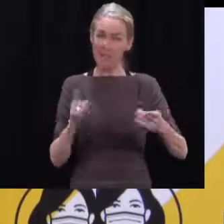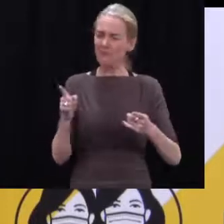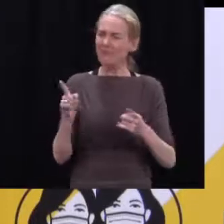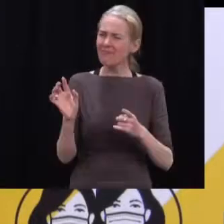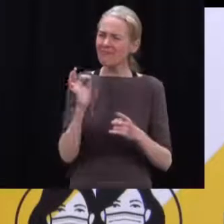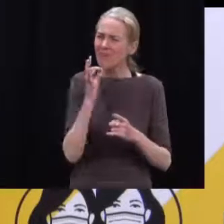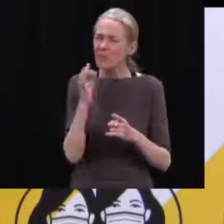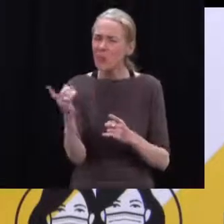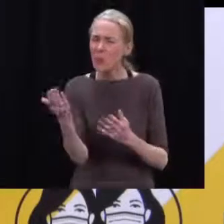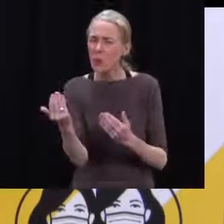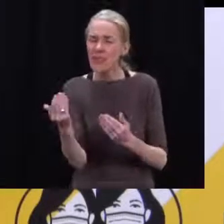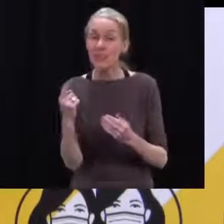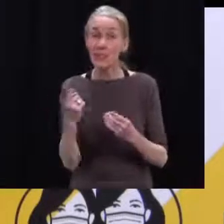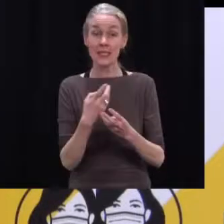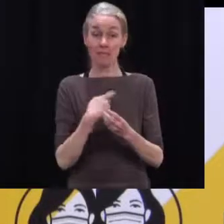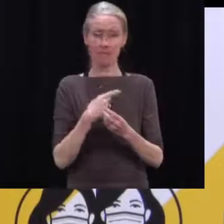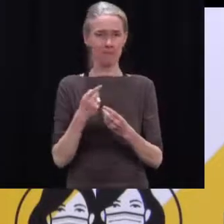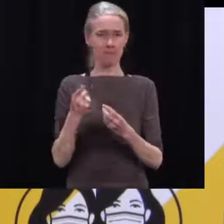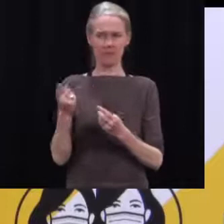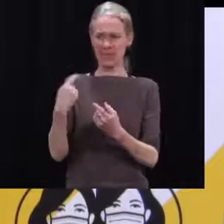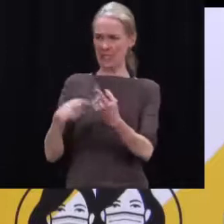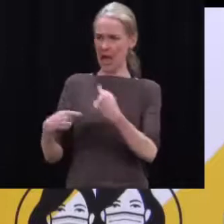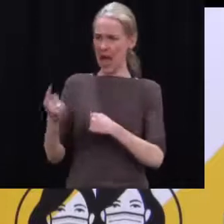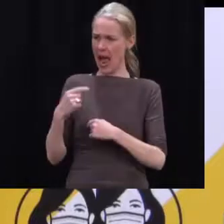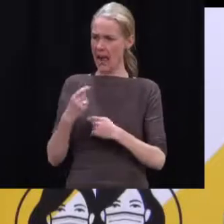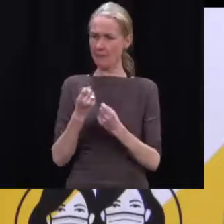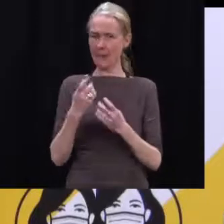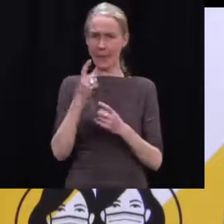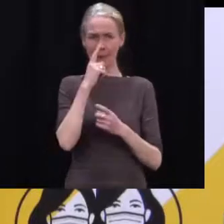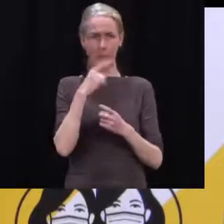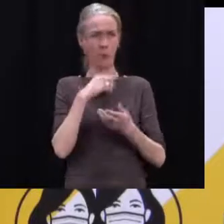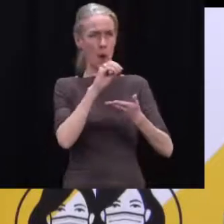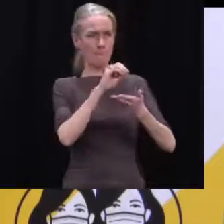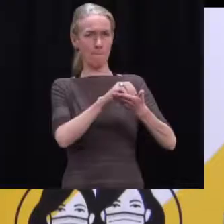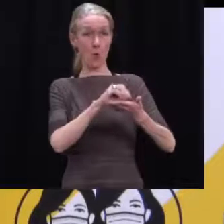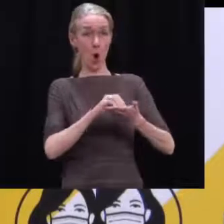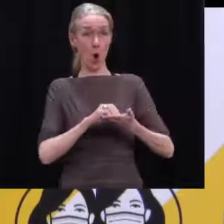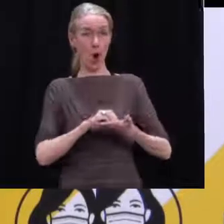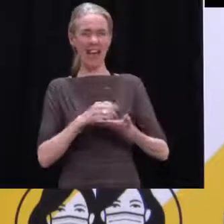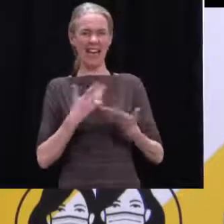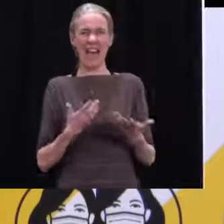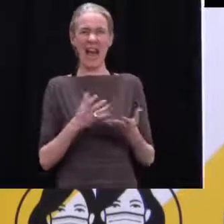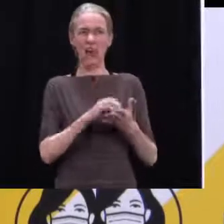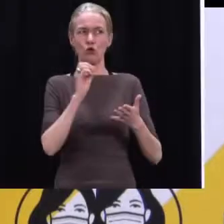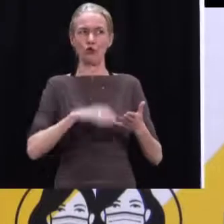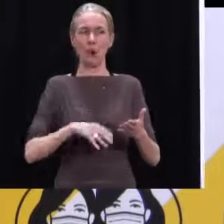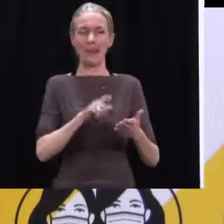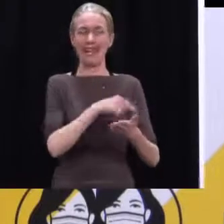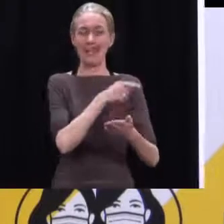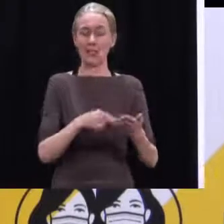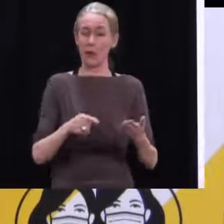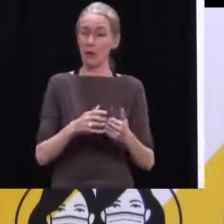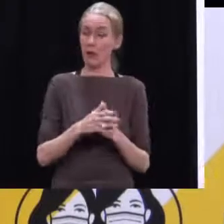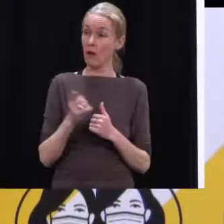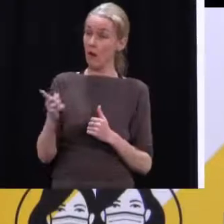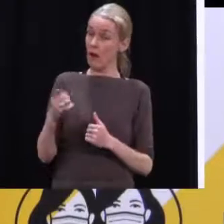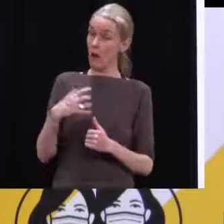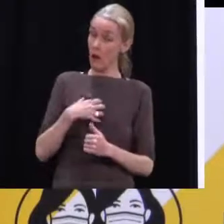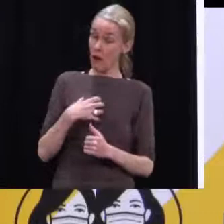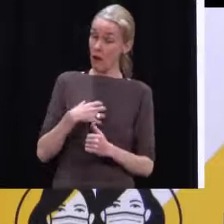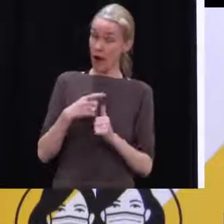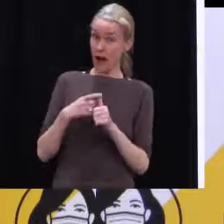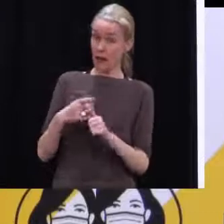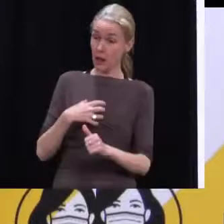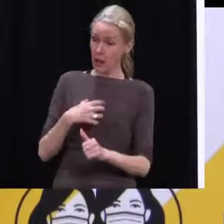to be widespread reports of people's bookings being cancelled. Oh, okay. Okay. No, that's not something I've had. Them cancelling them